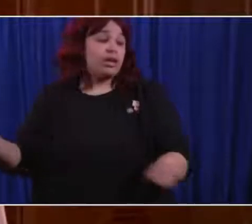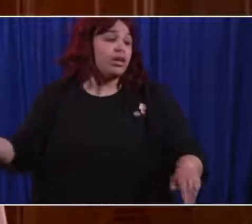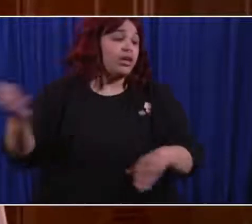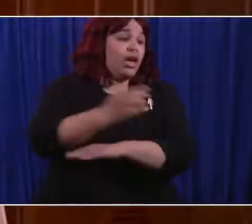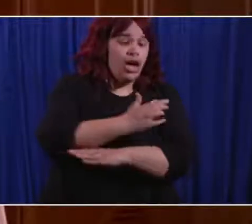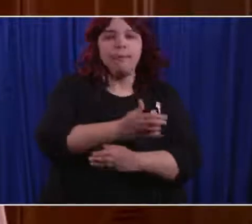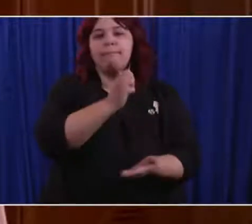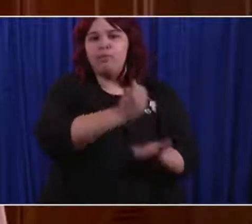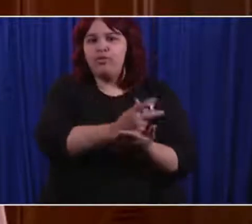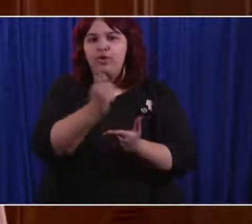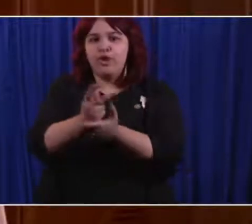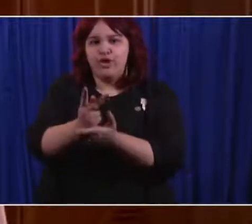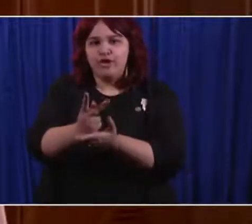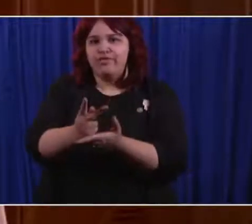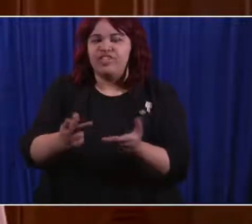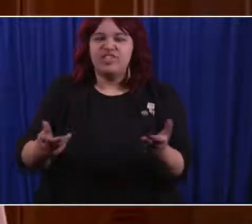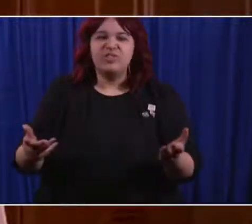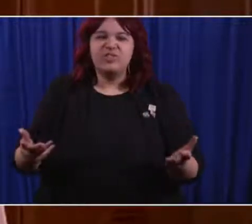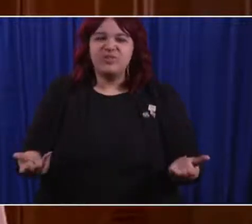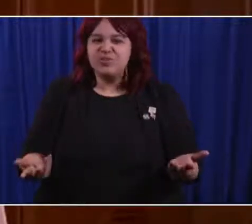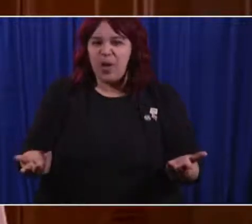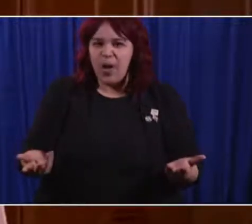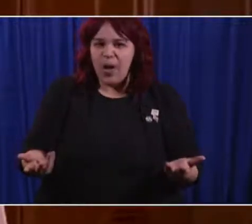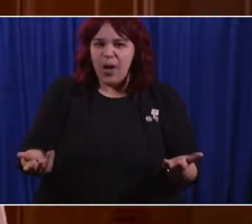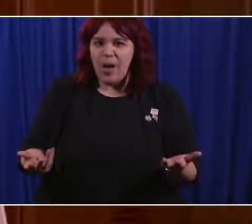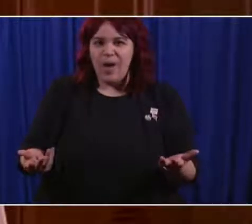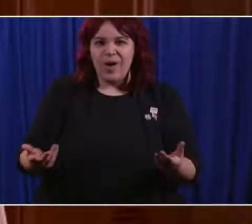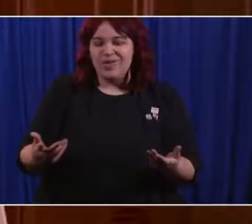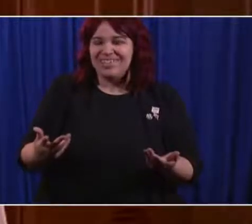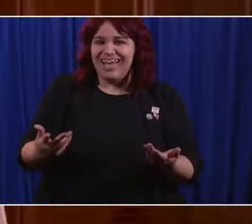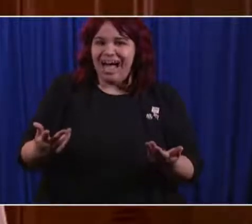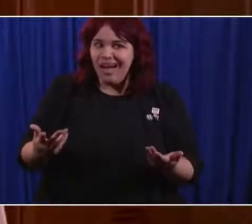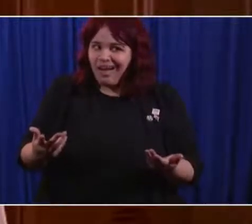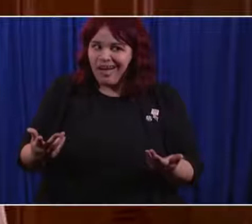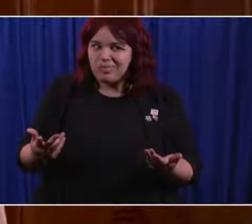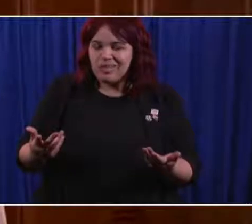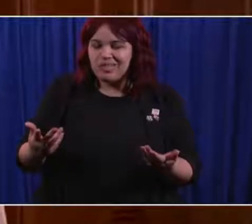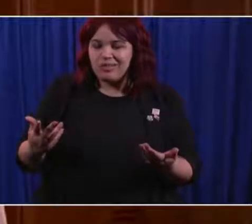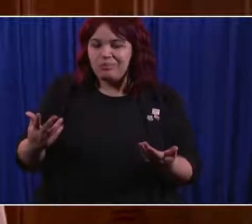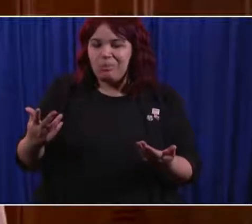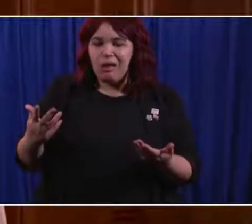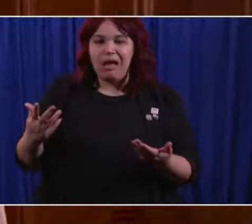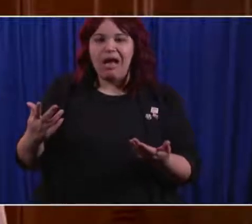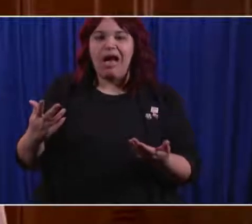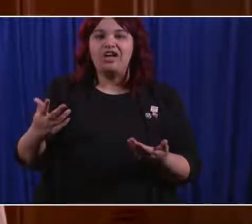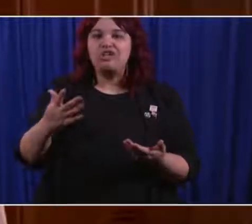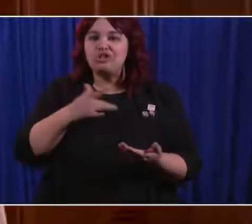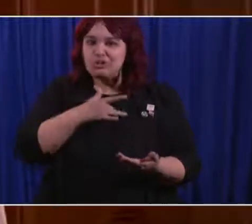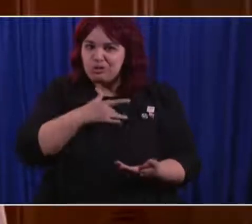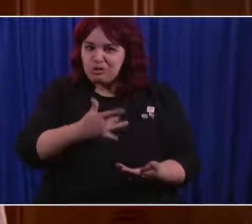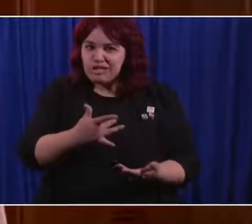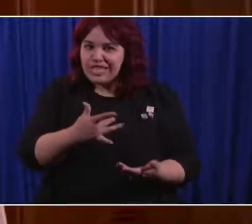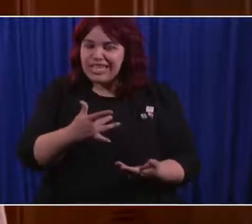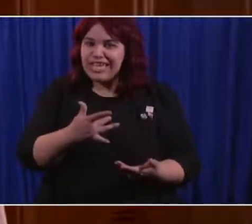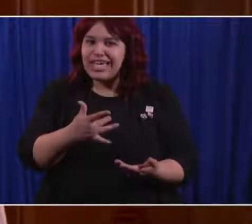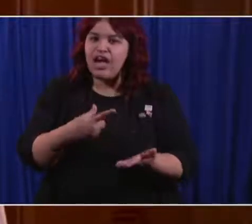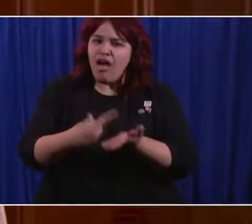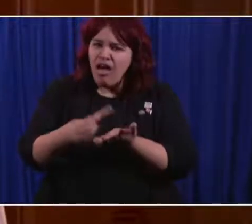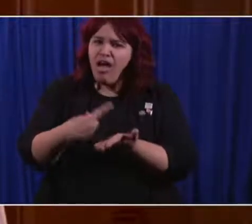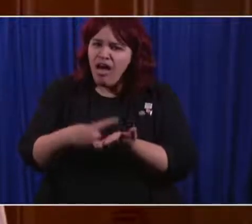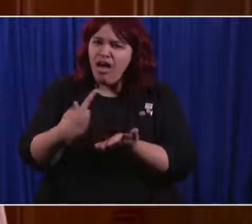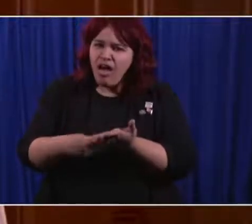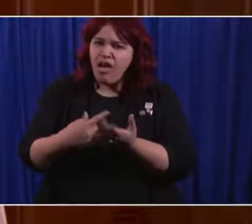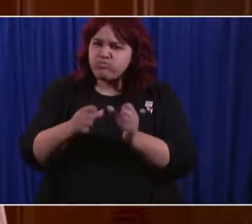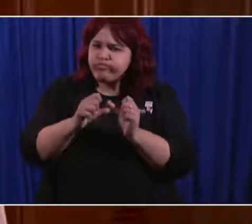for public debate. I started talking about it in the next news conference, but